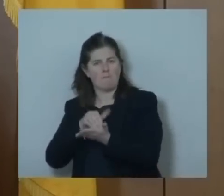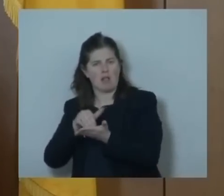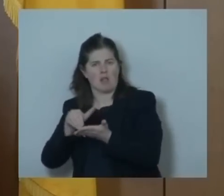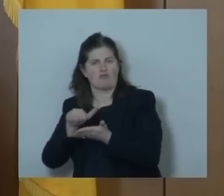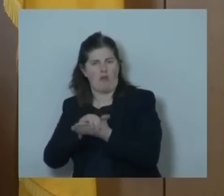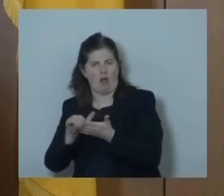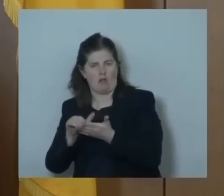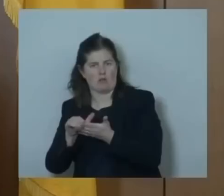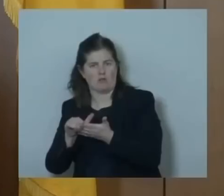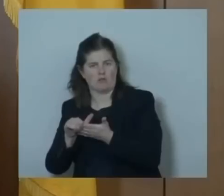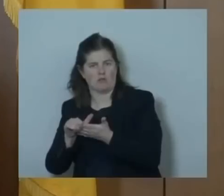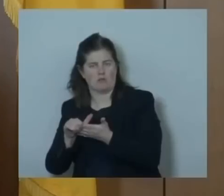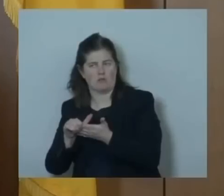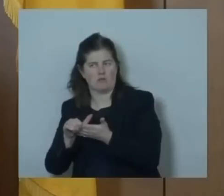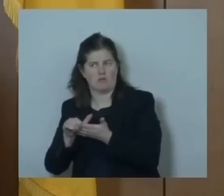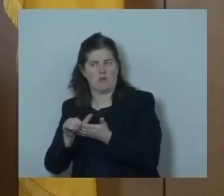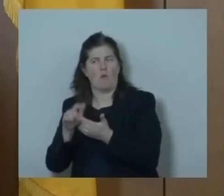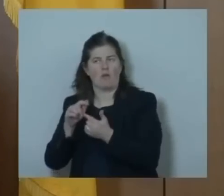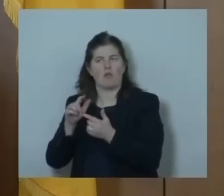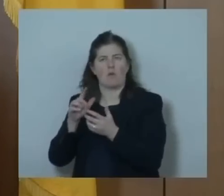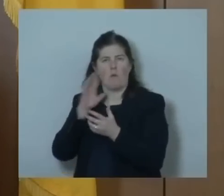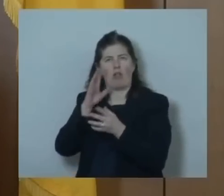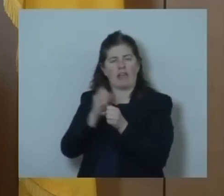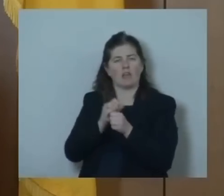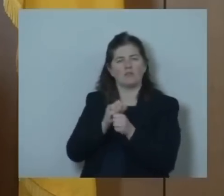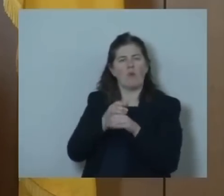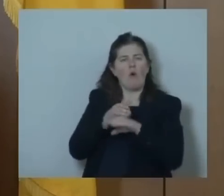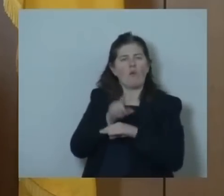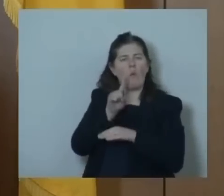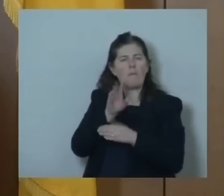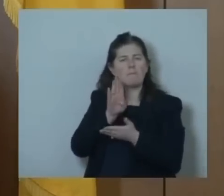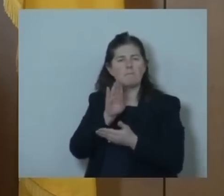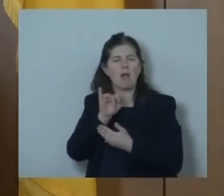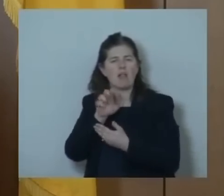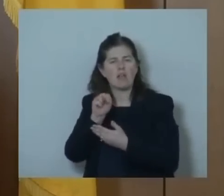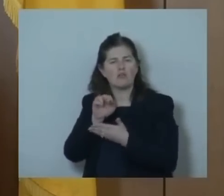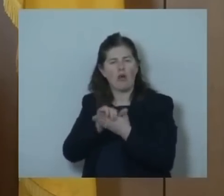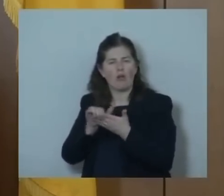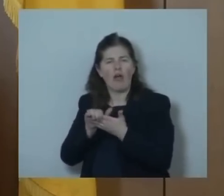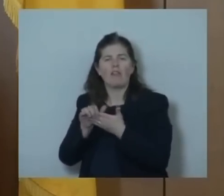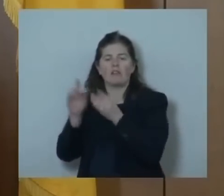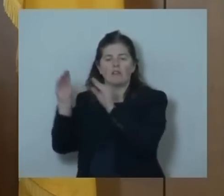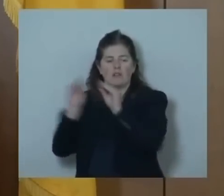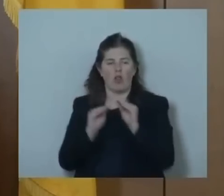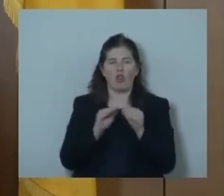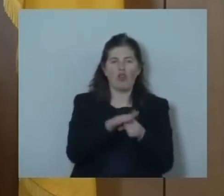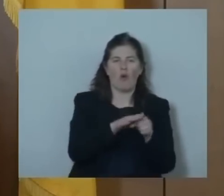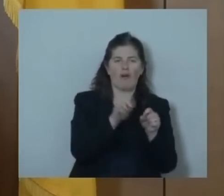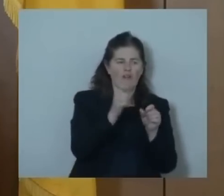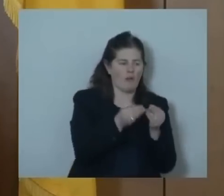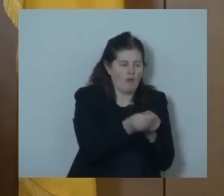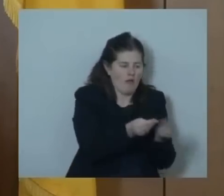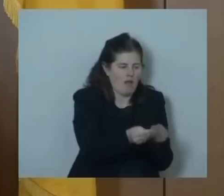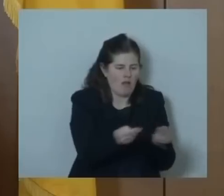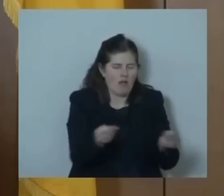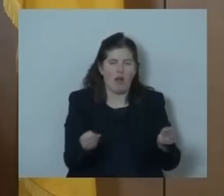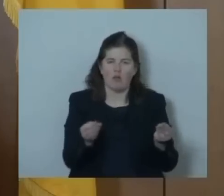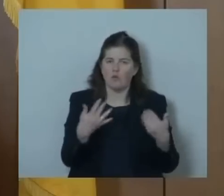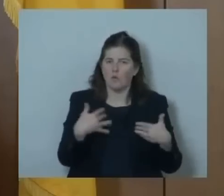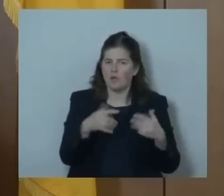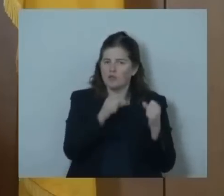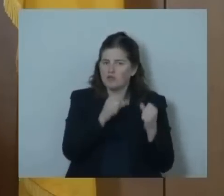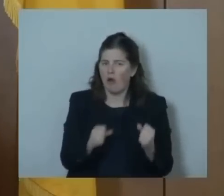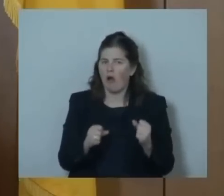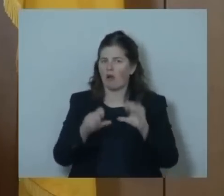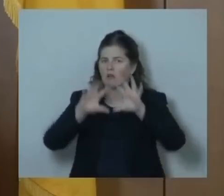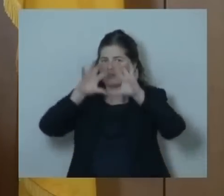of what we're going to get, which is, you know, just over $1 billion, and then local governments are going to get money. There's a strong set